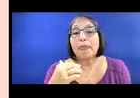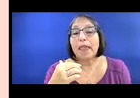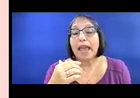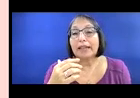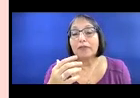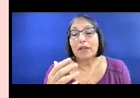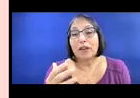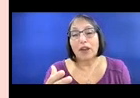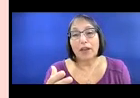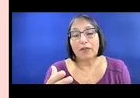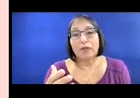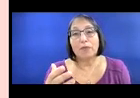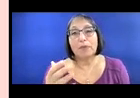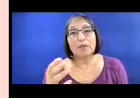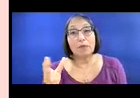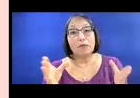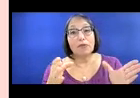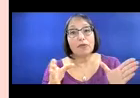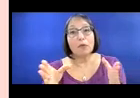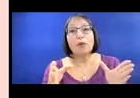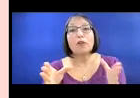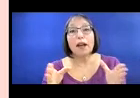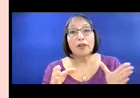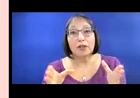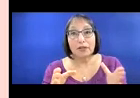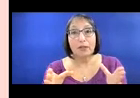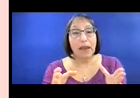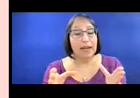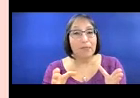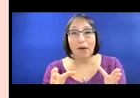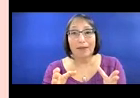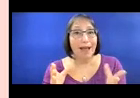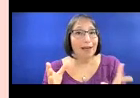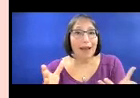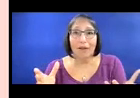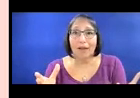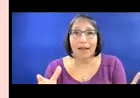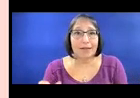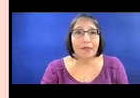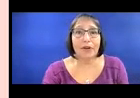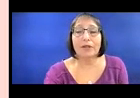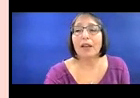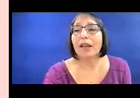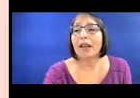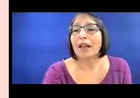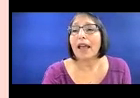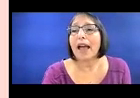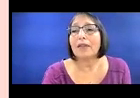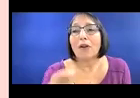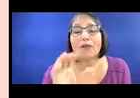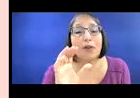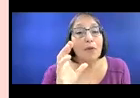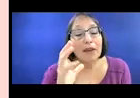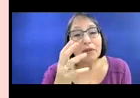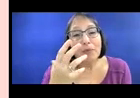it gives me a chance to maybe do some course corrections depending upon the class, every class is different, and